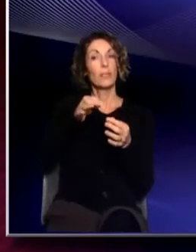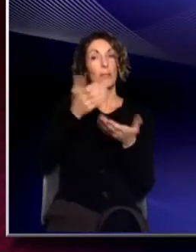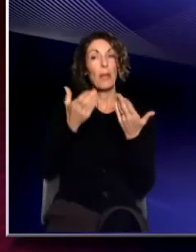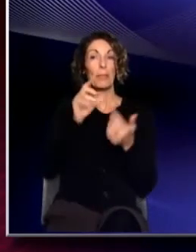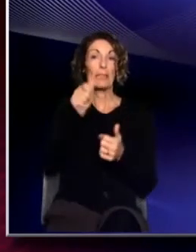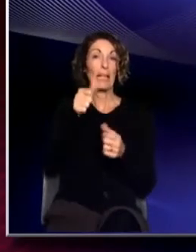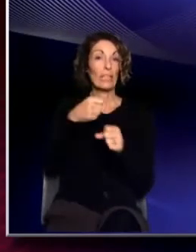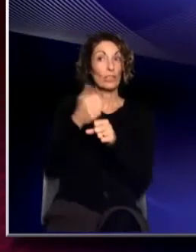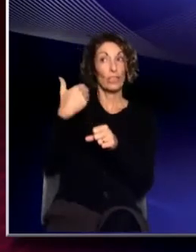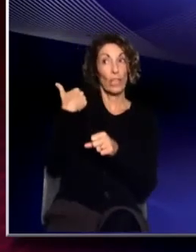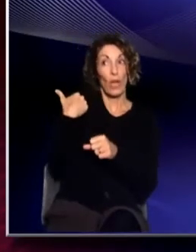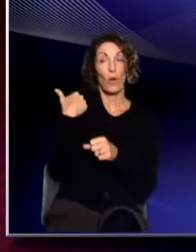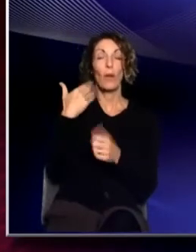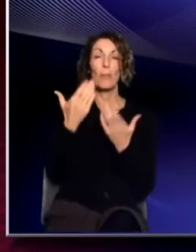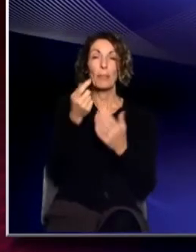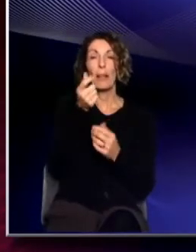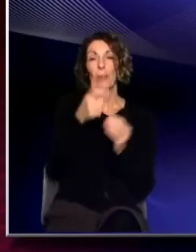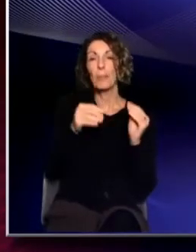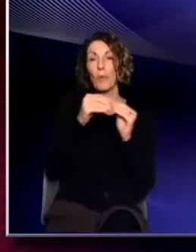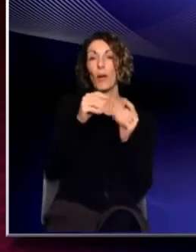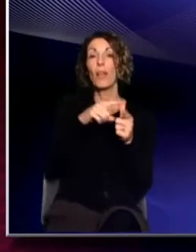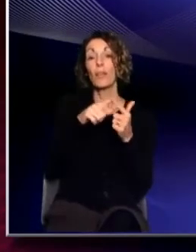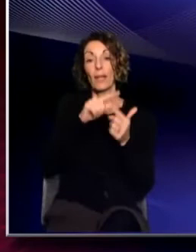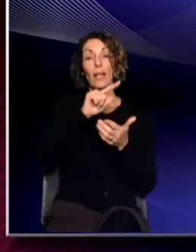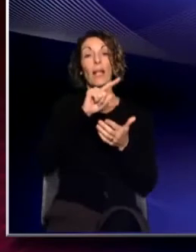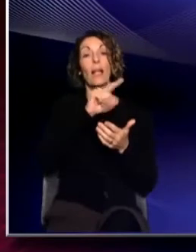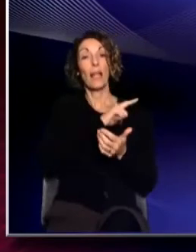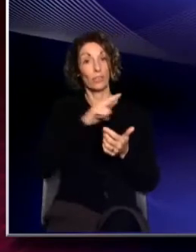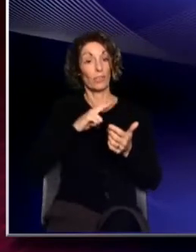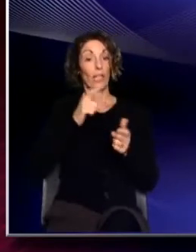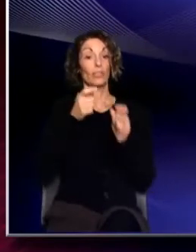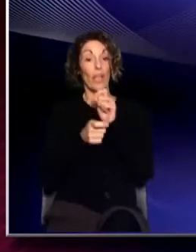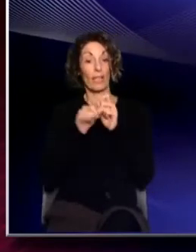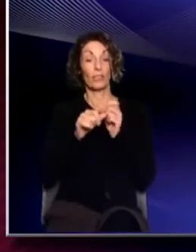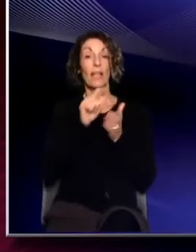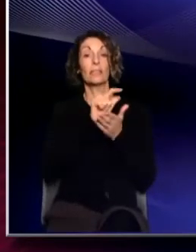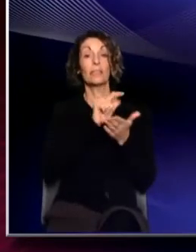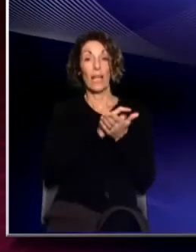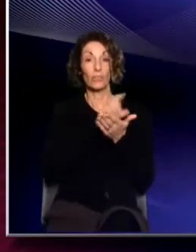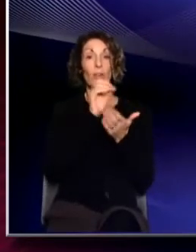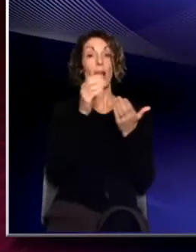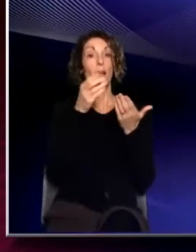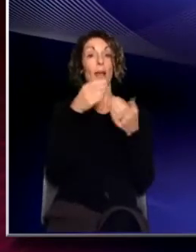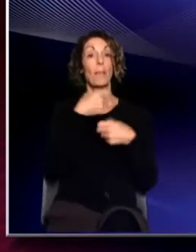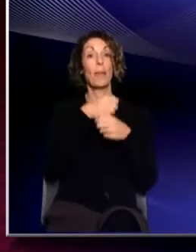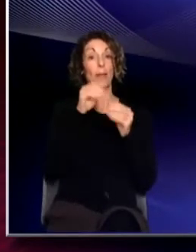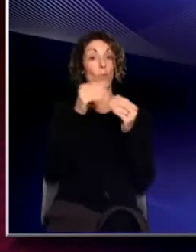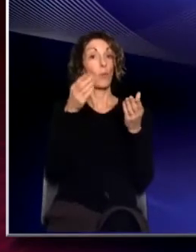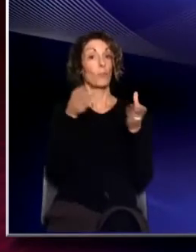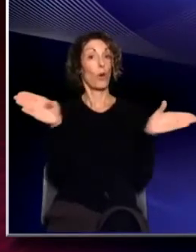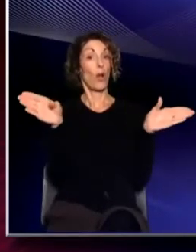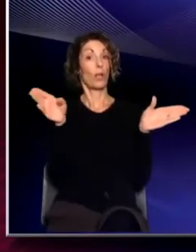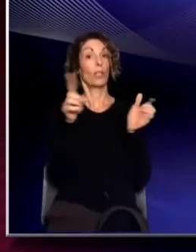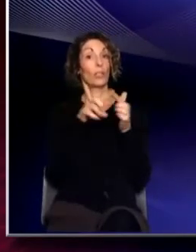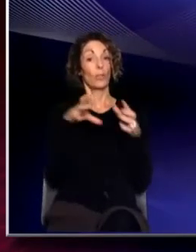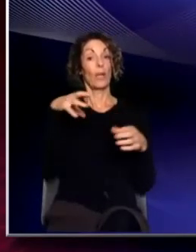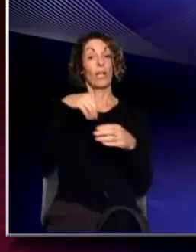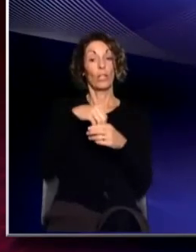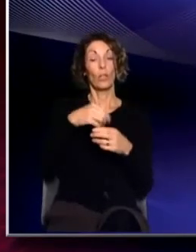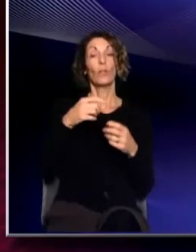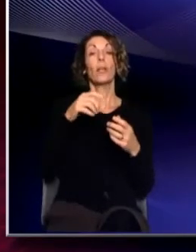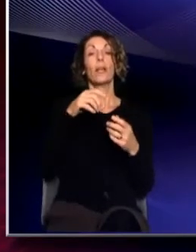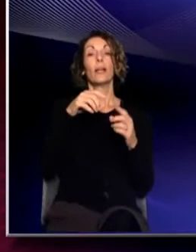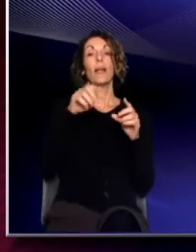the legislature changed that statute and broadened it, right, to include the acquainting with school